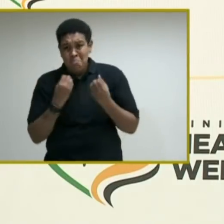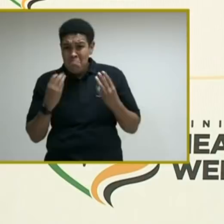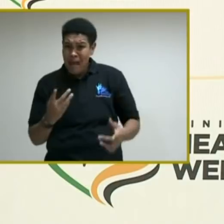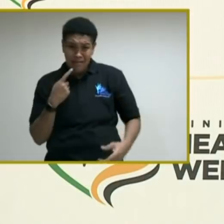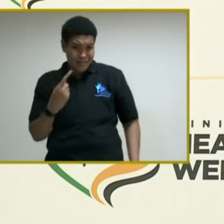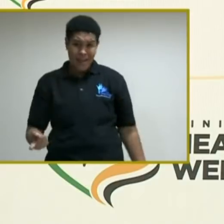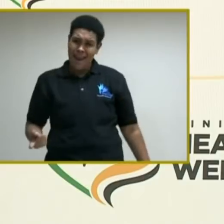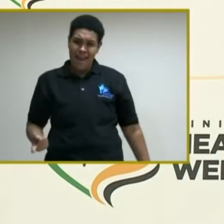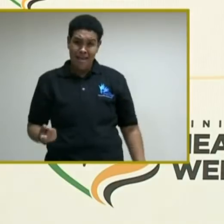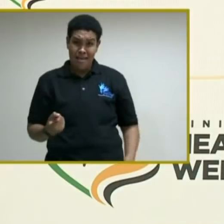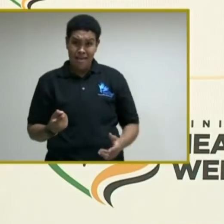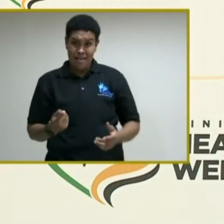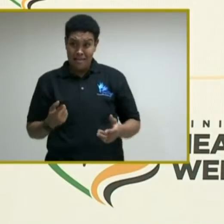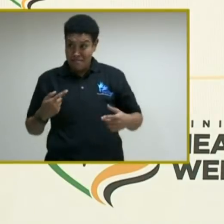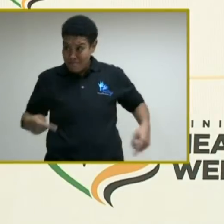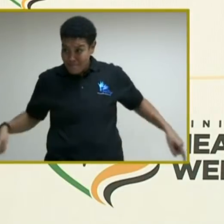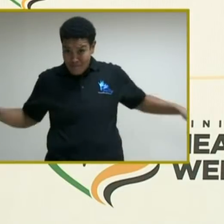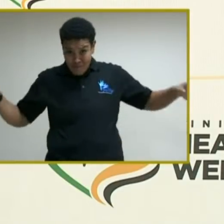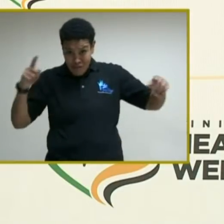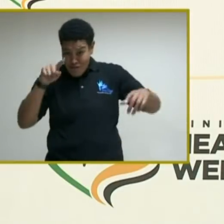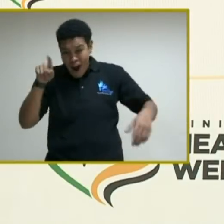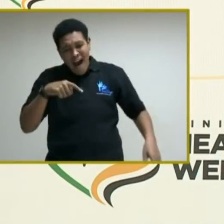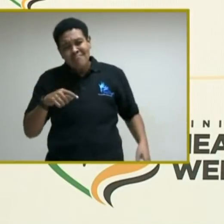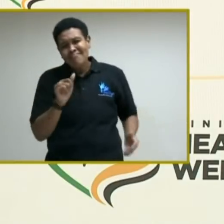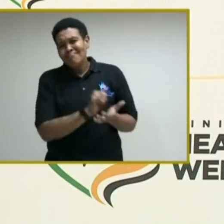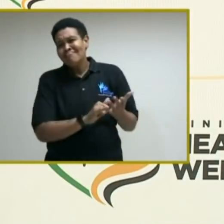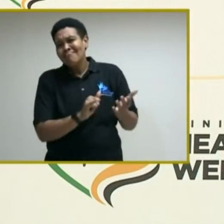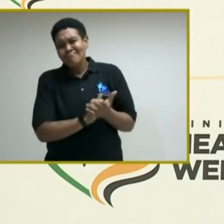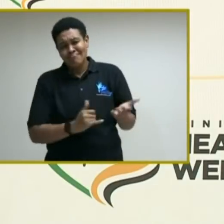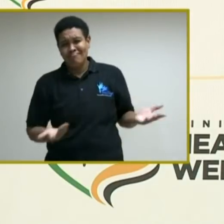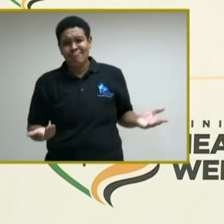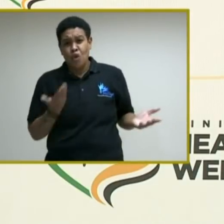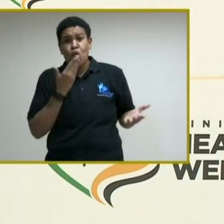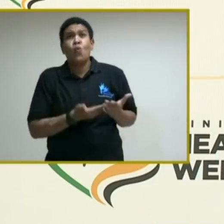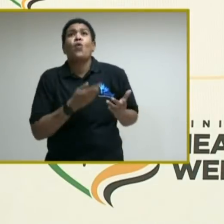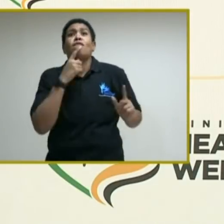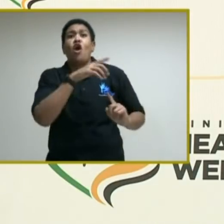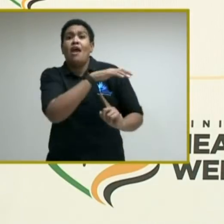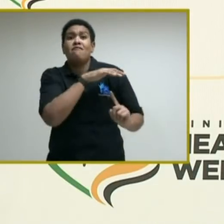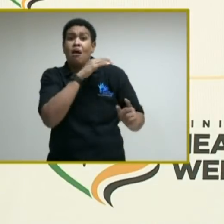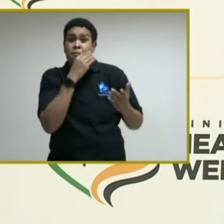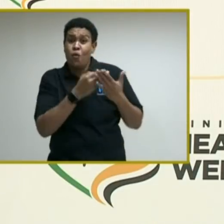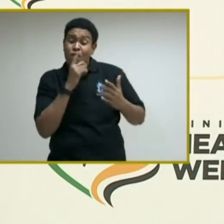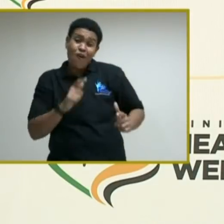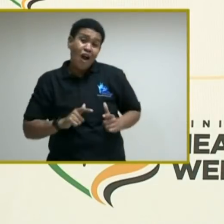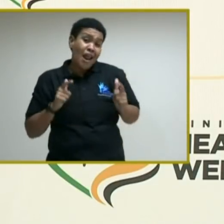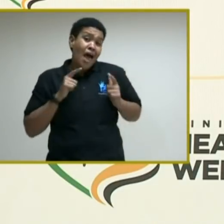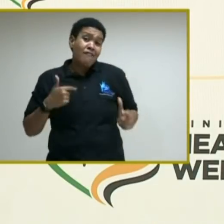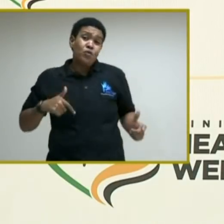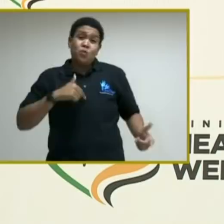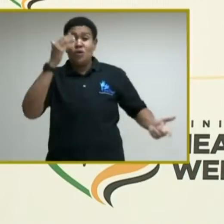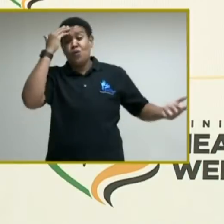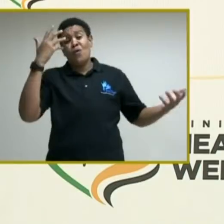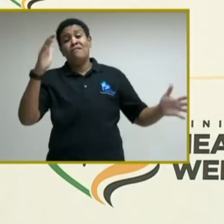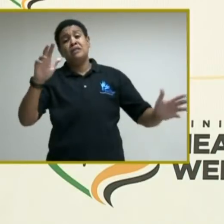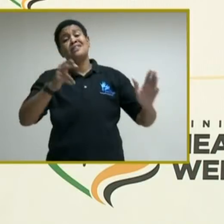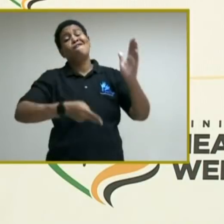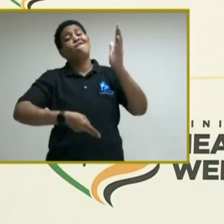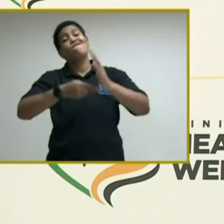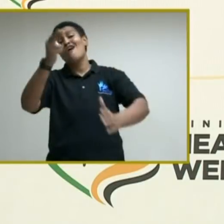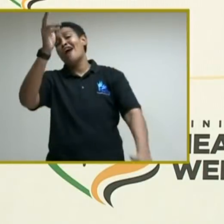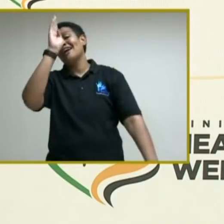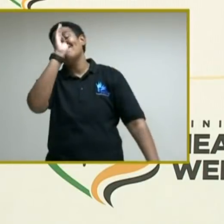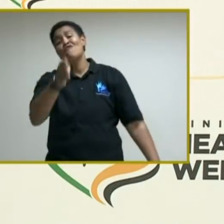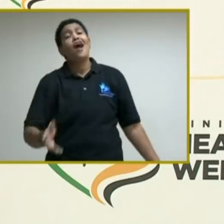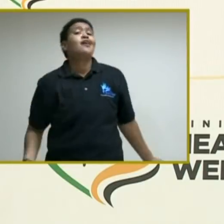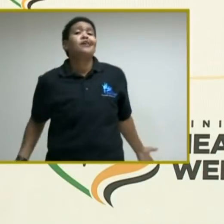for our environment, it is good for life as we know it. And frankly speaking, I believe those